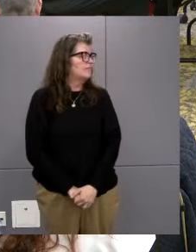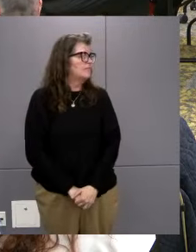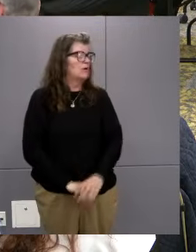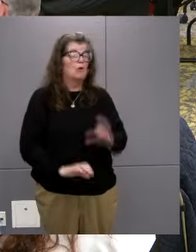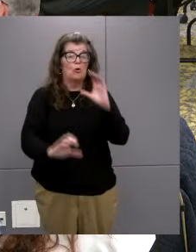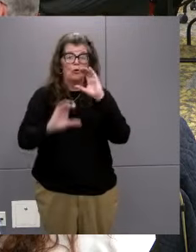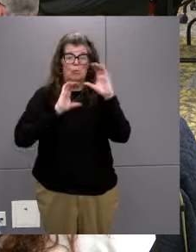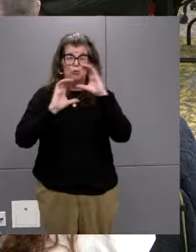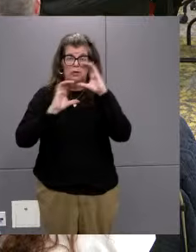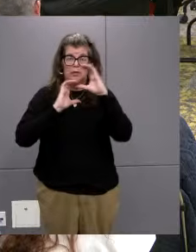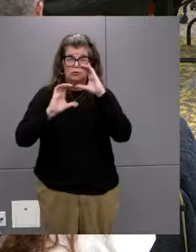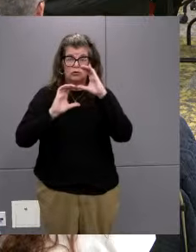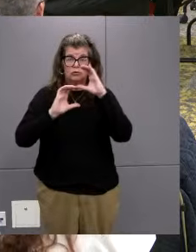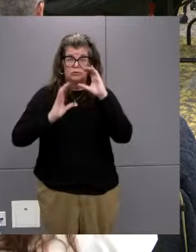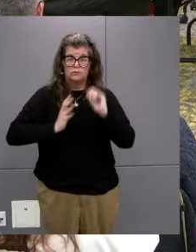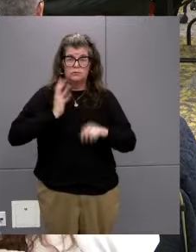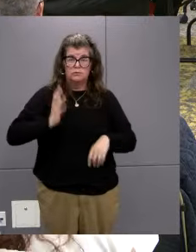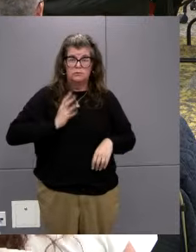Communications.